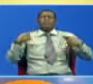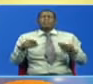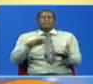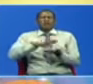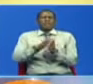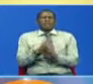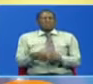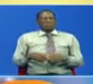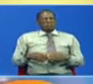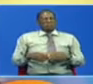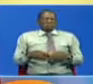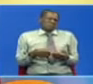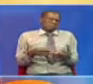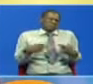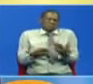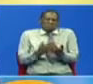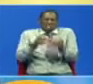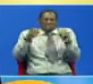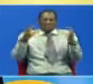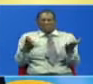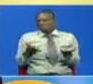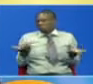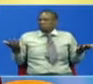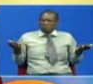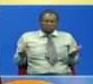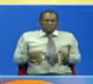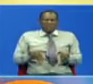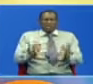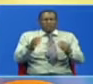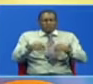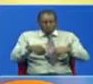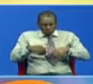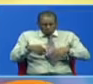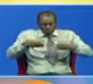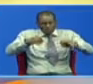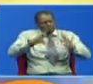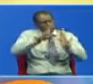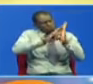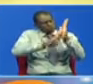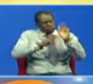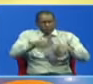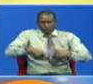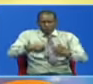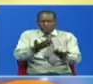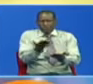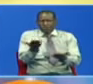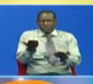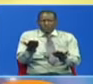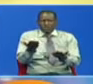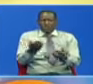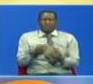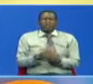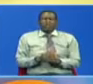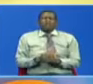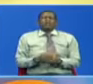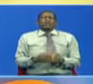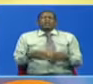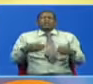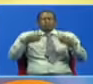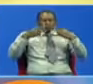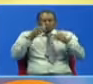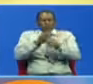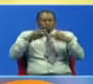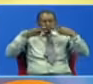lax in terms of observing the measures that we have put out there. The wearing of masks,